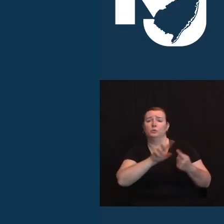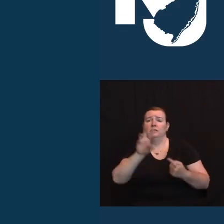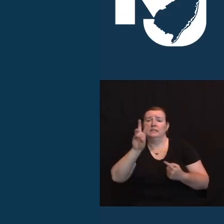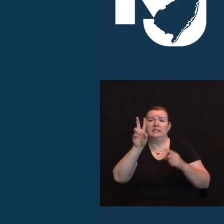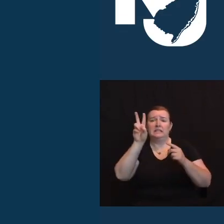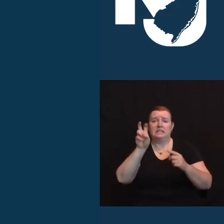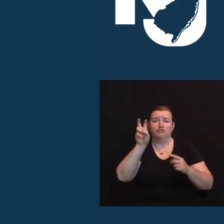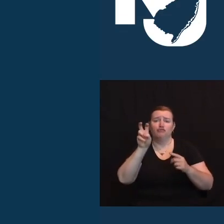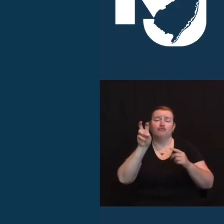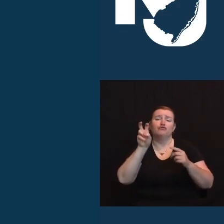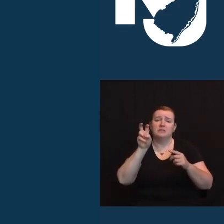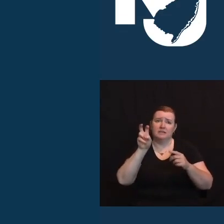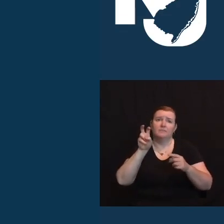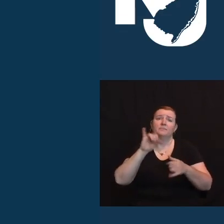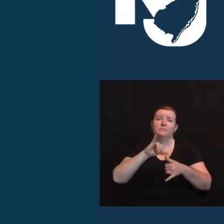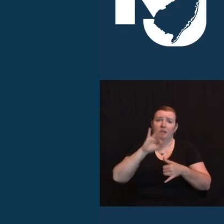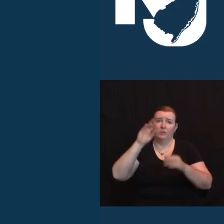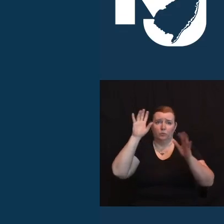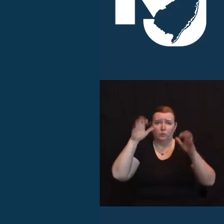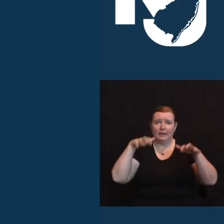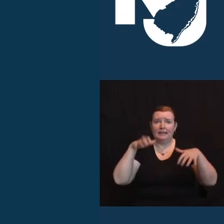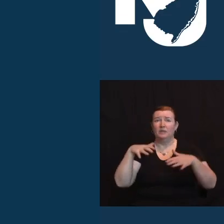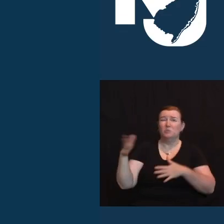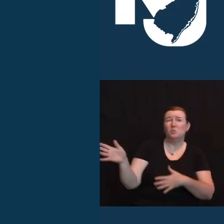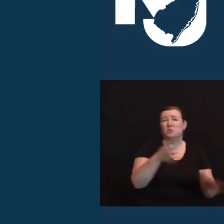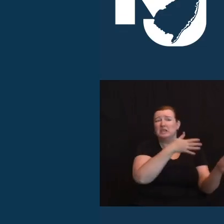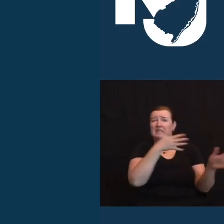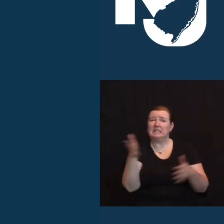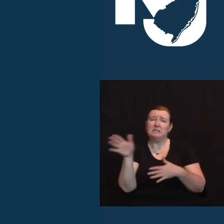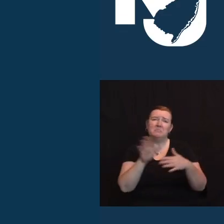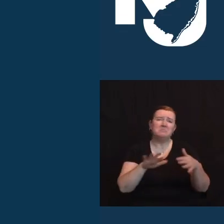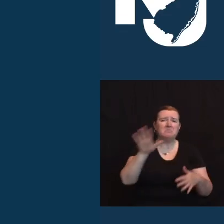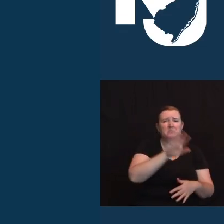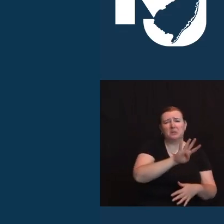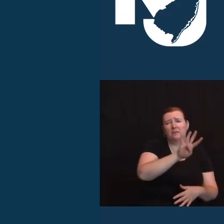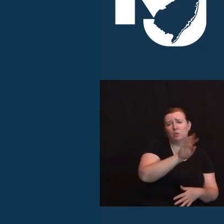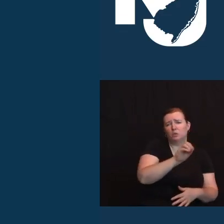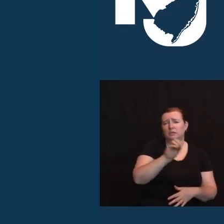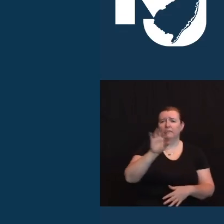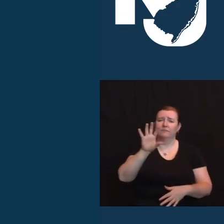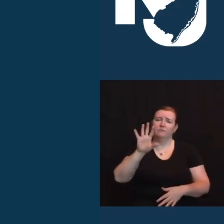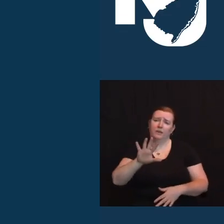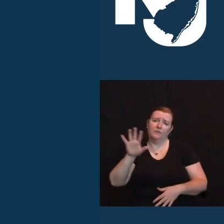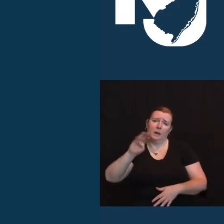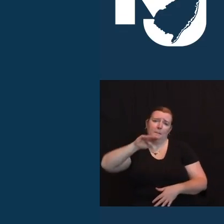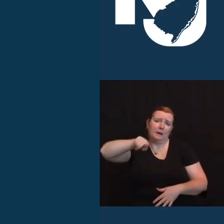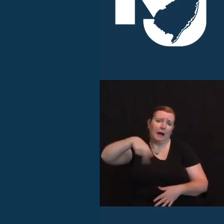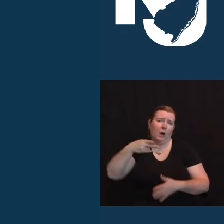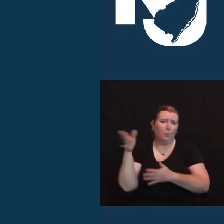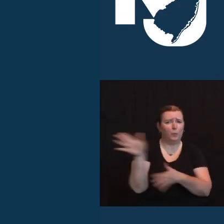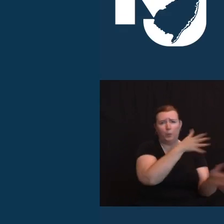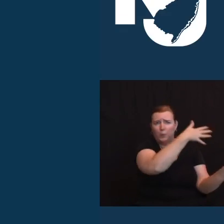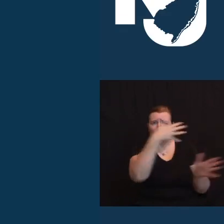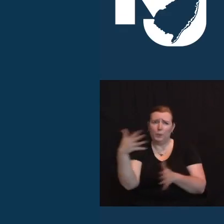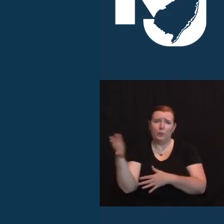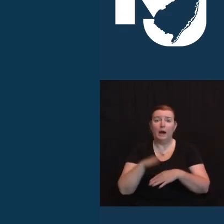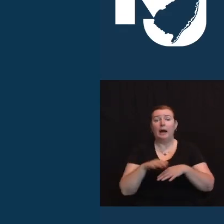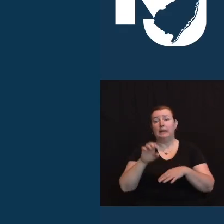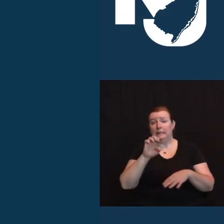that will be gusting in the 40 to 50 mile an hour range. Along the coastline, your biggest threat will be the winds, with gusts